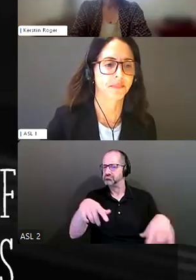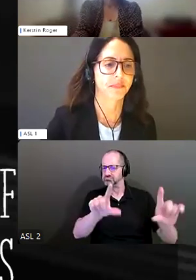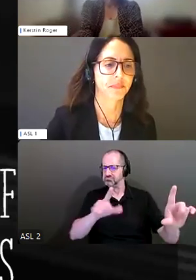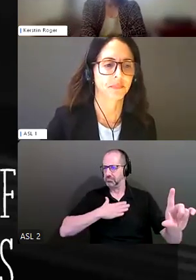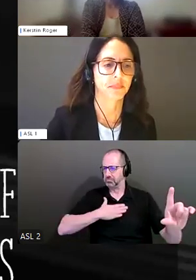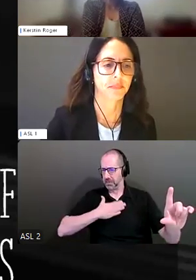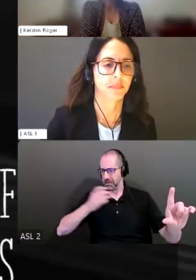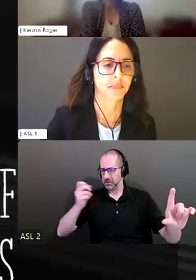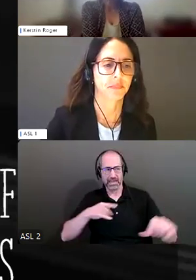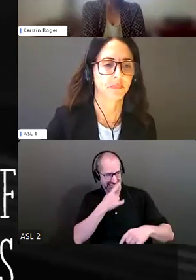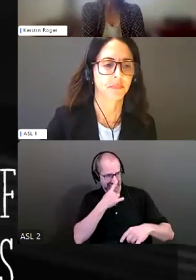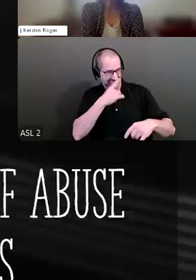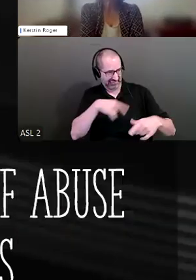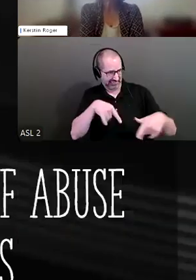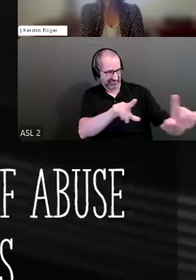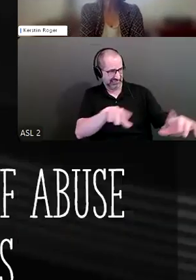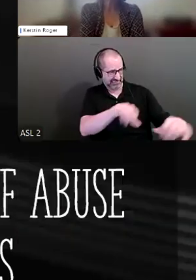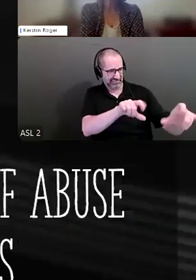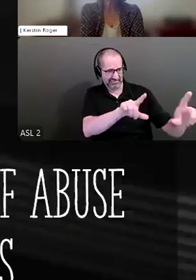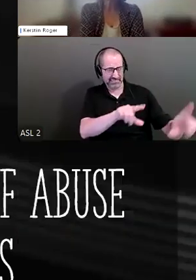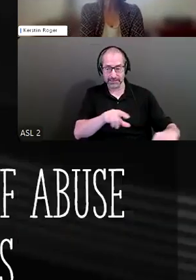There we go. Is that better?